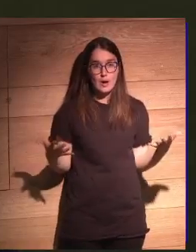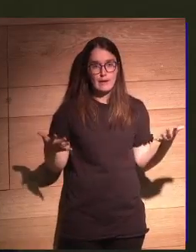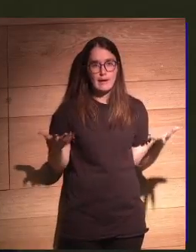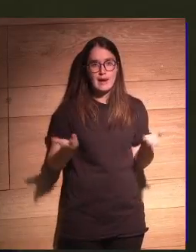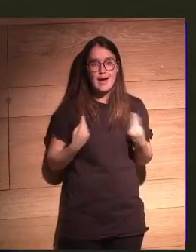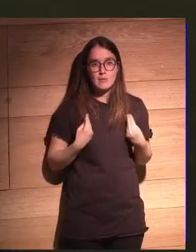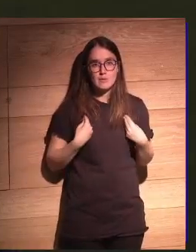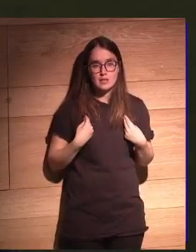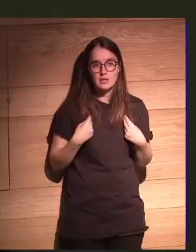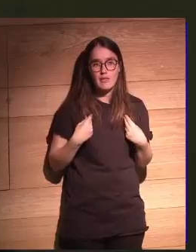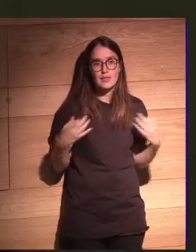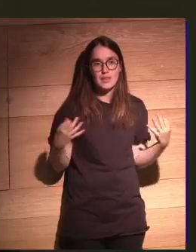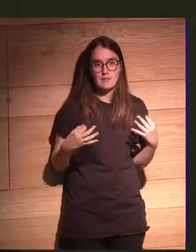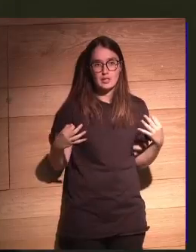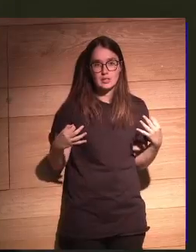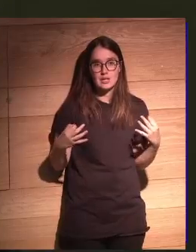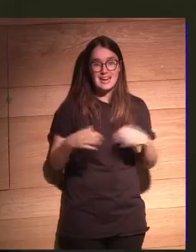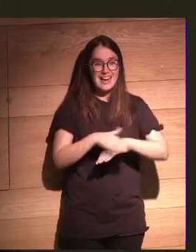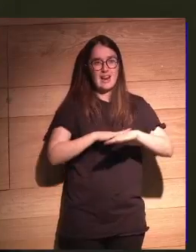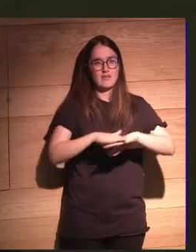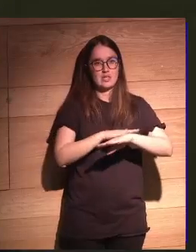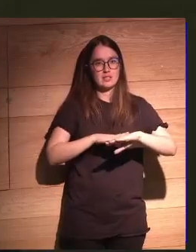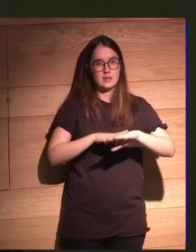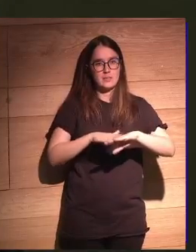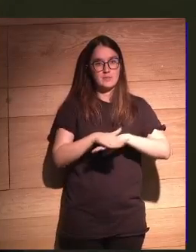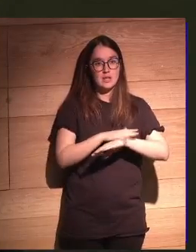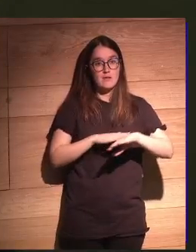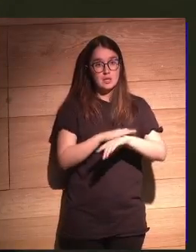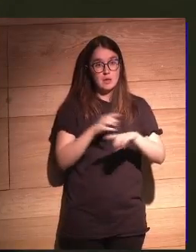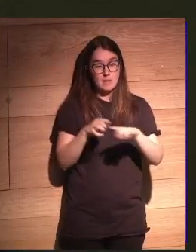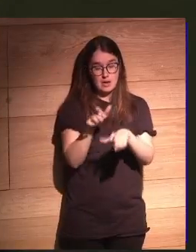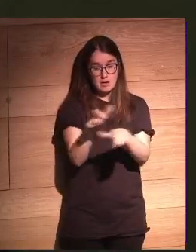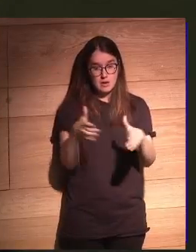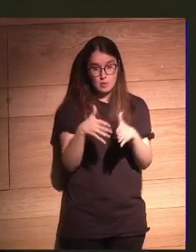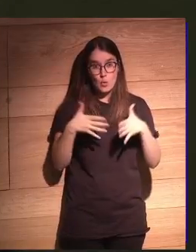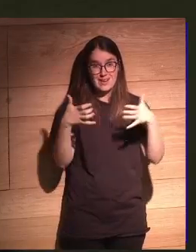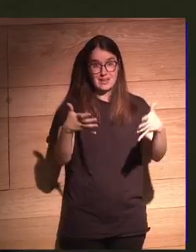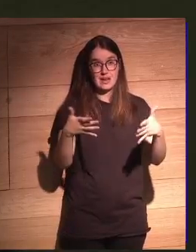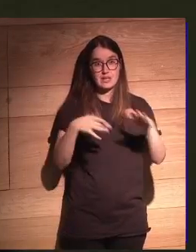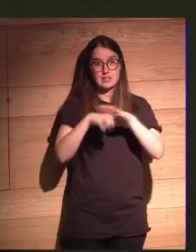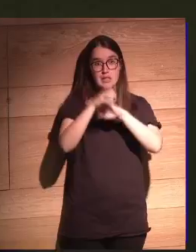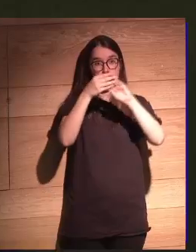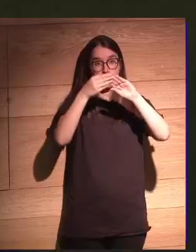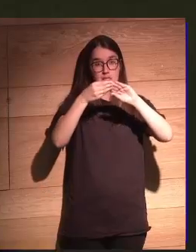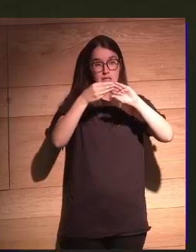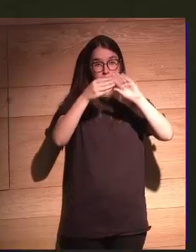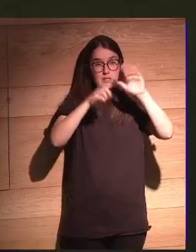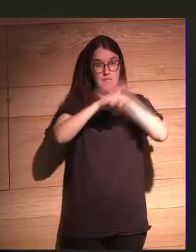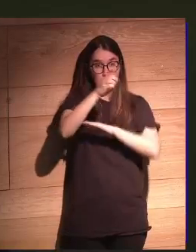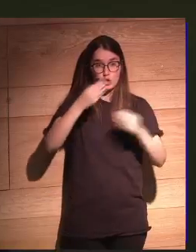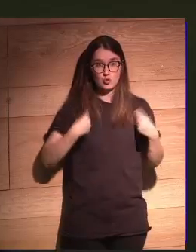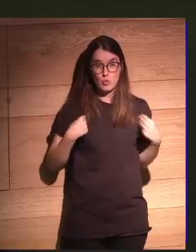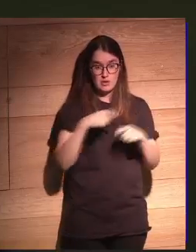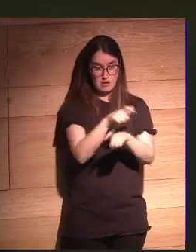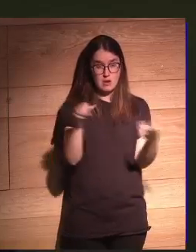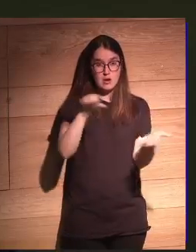the territory in which we are living, and that houses need to be a base for every person to develop